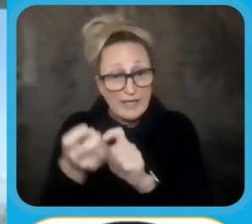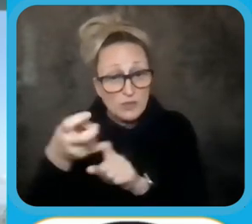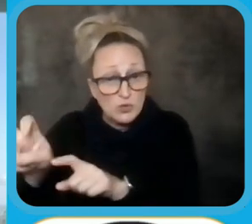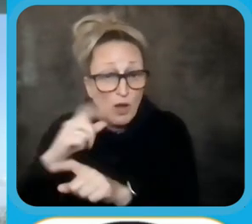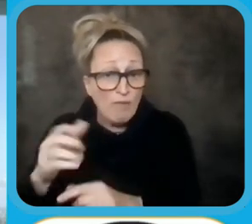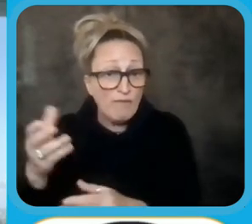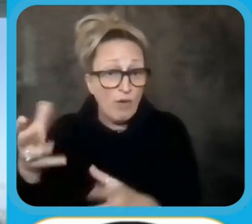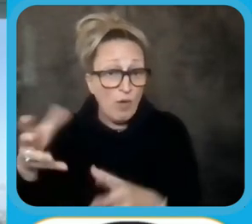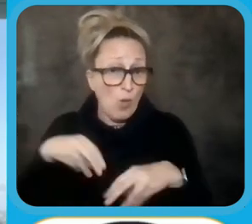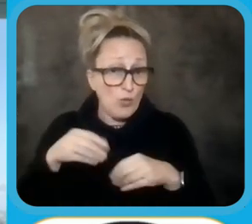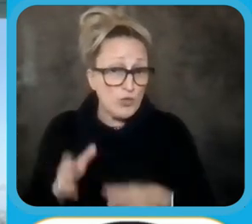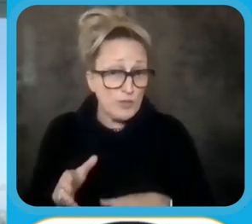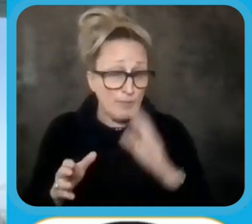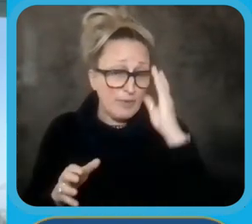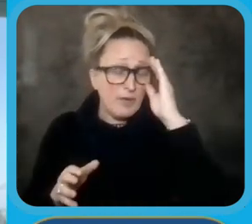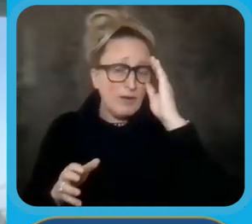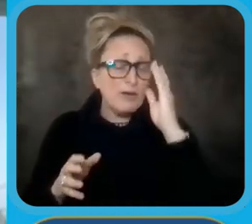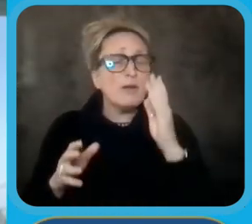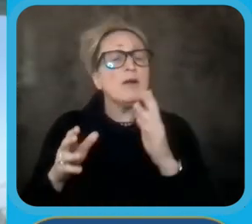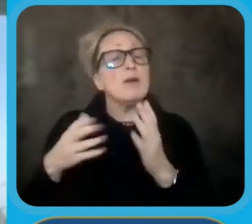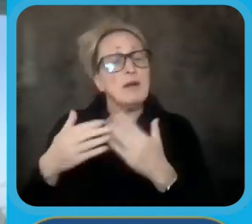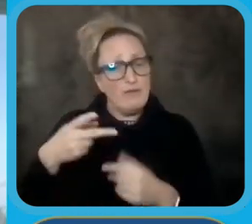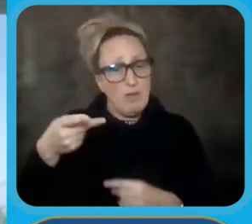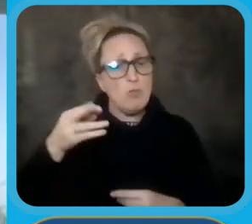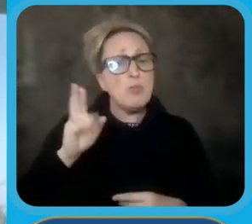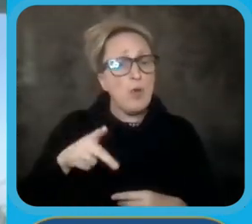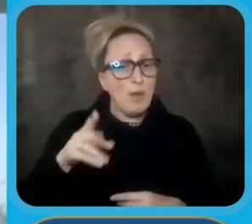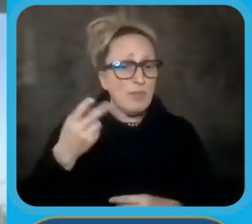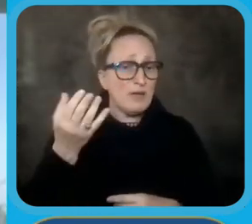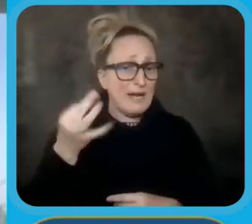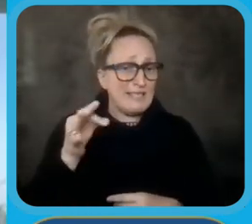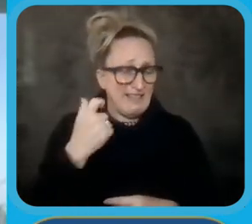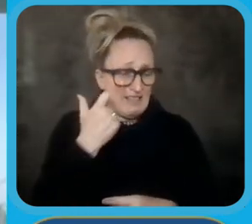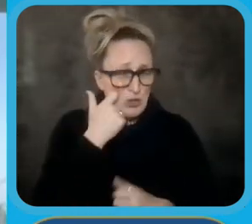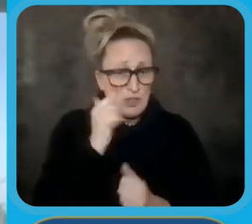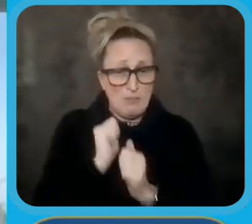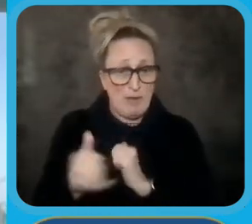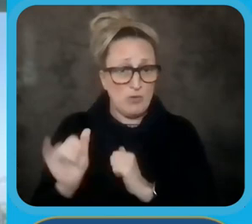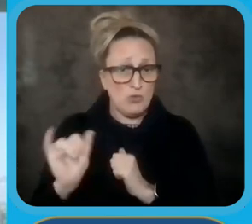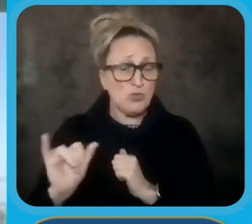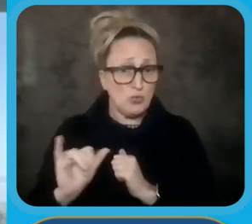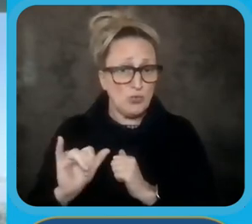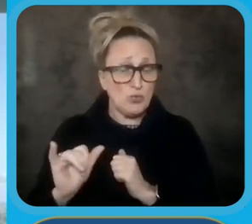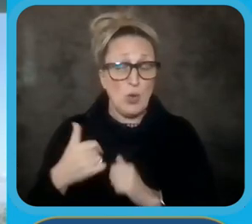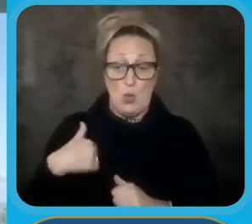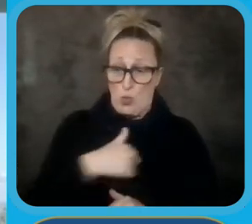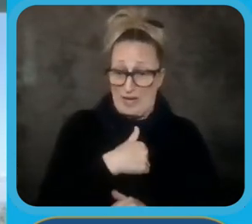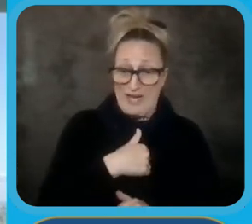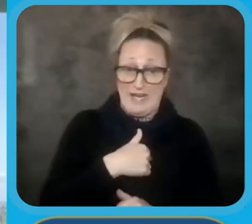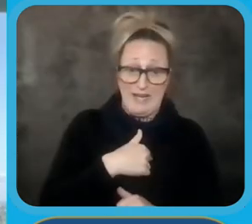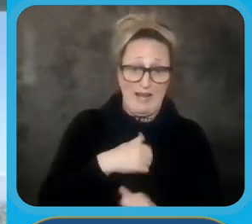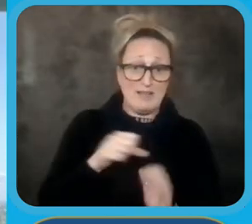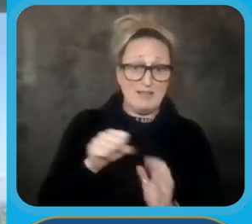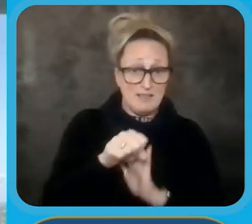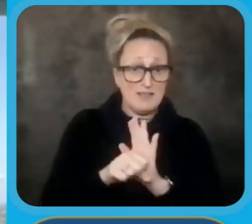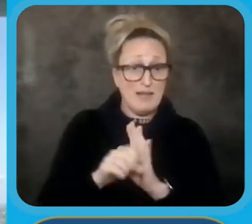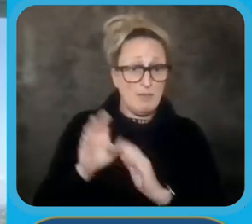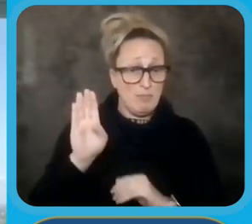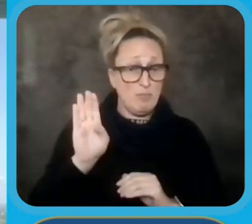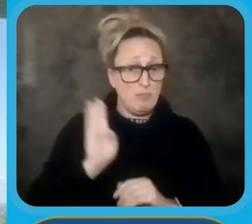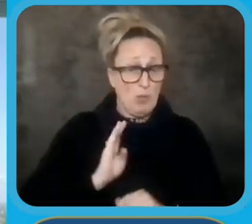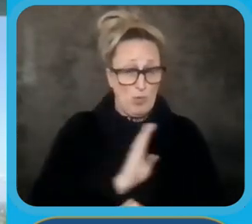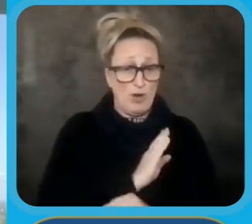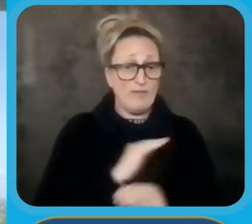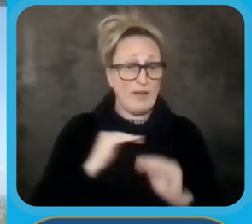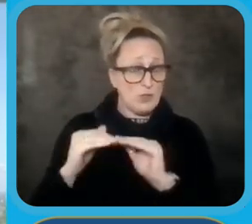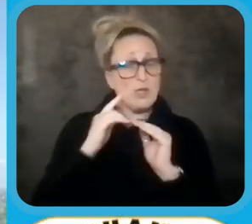and even the Prop 19 that just passed. We, as a State Board of Equalization, can be a partner and